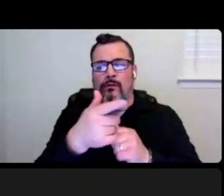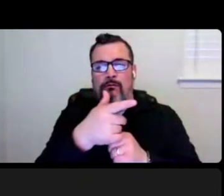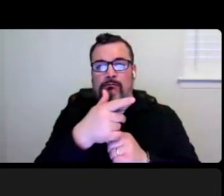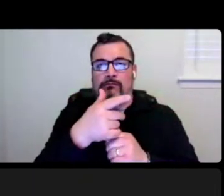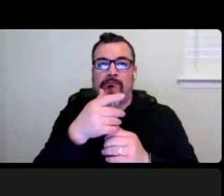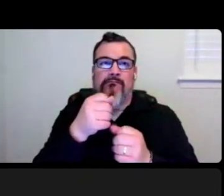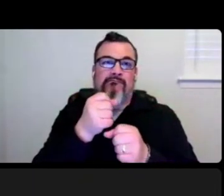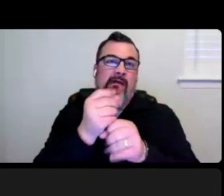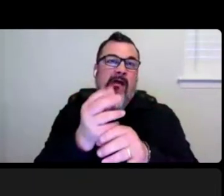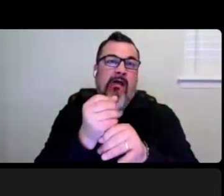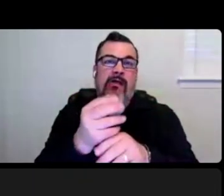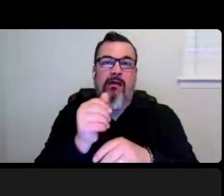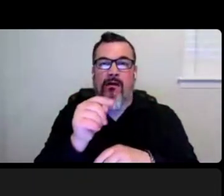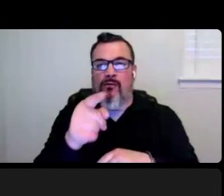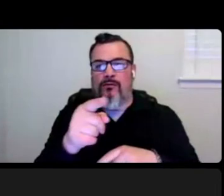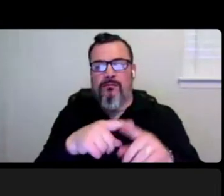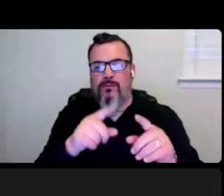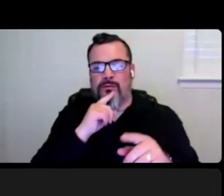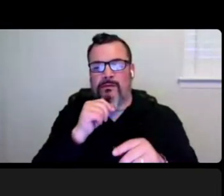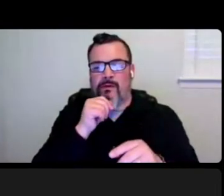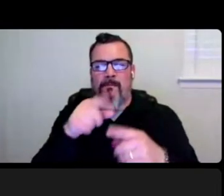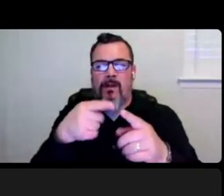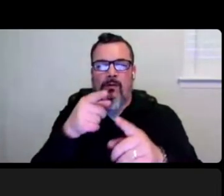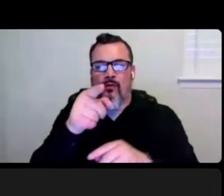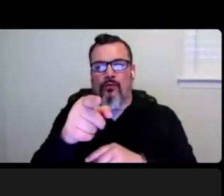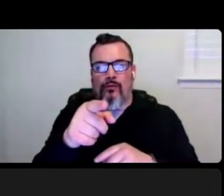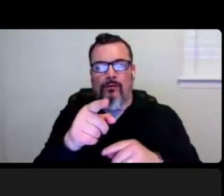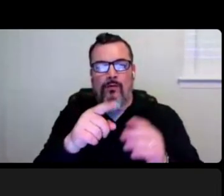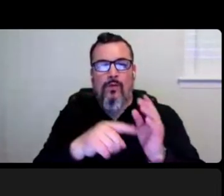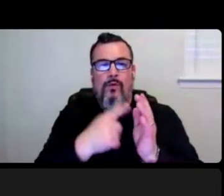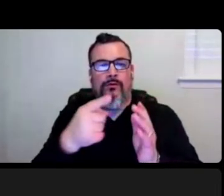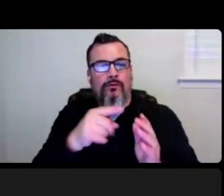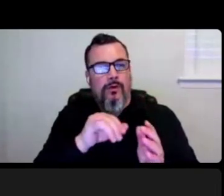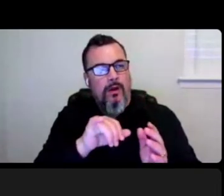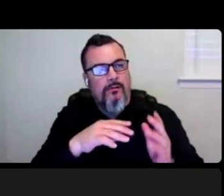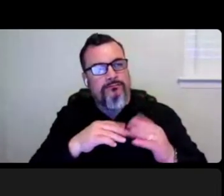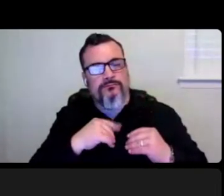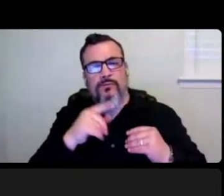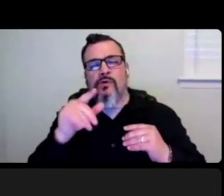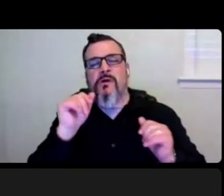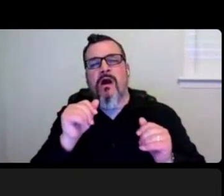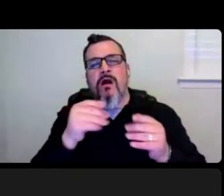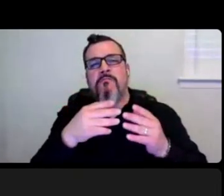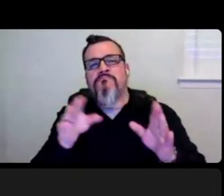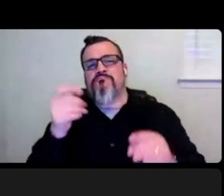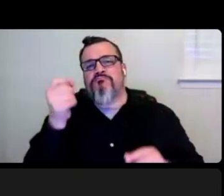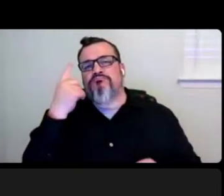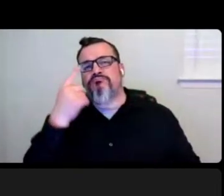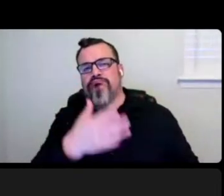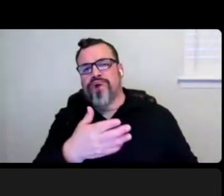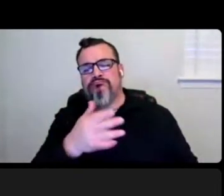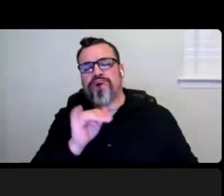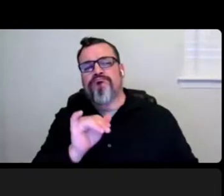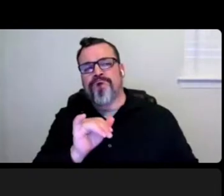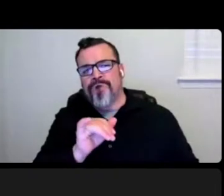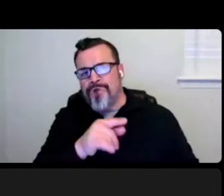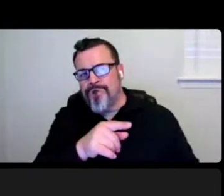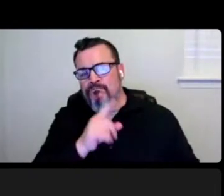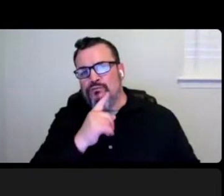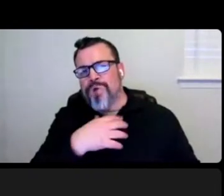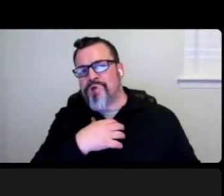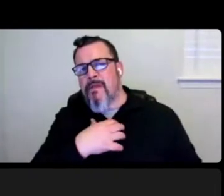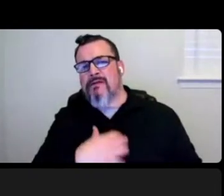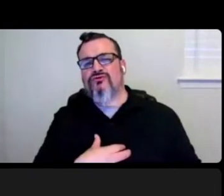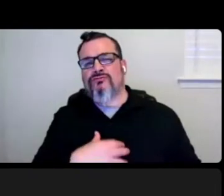you, but really it's not about you. And once you accept that, you can have some grace and say, okay, boy, this is hard. They really are passionate about